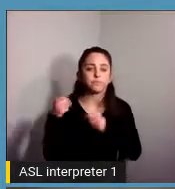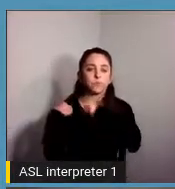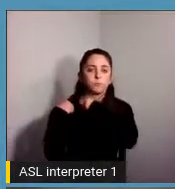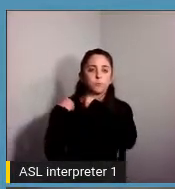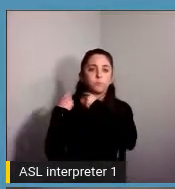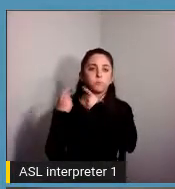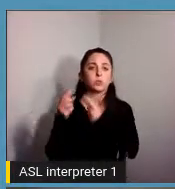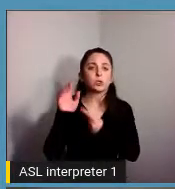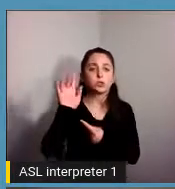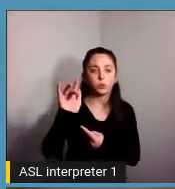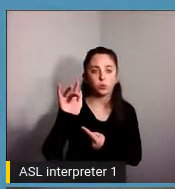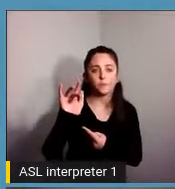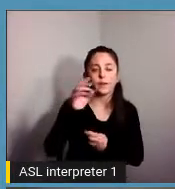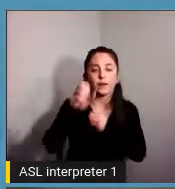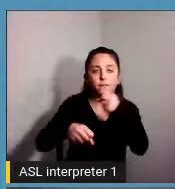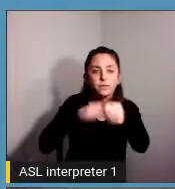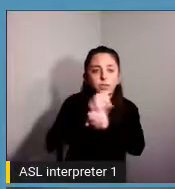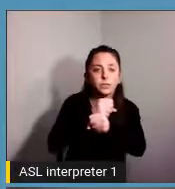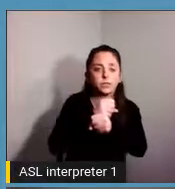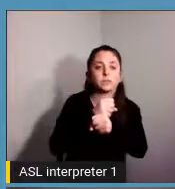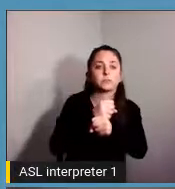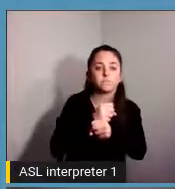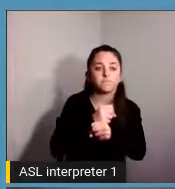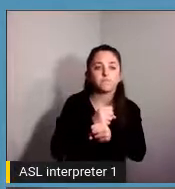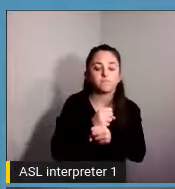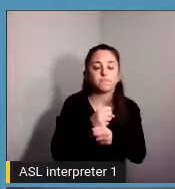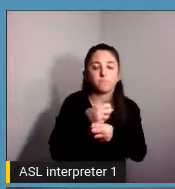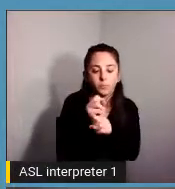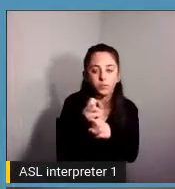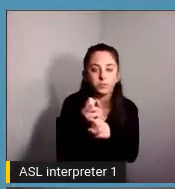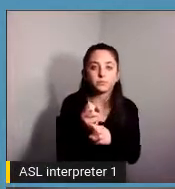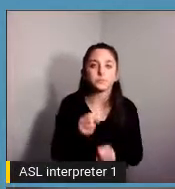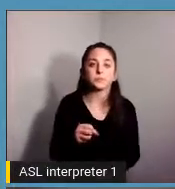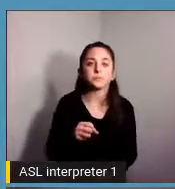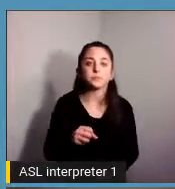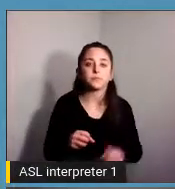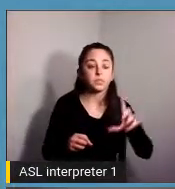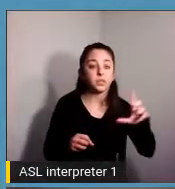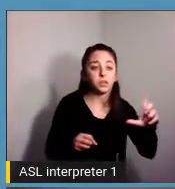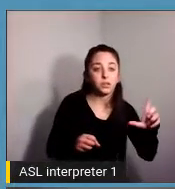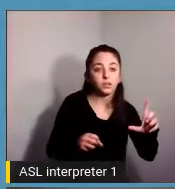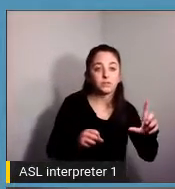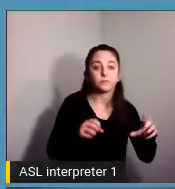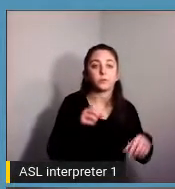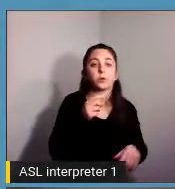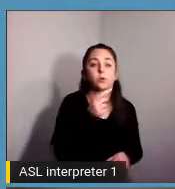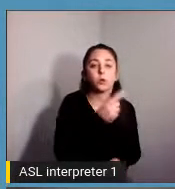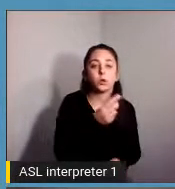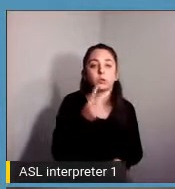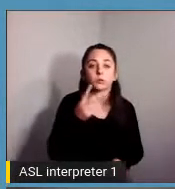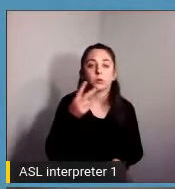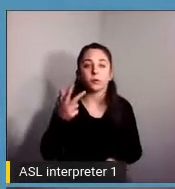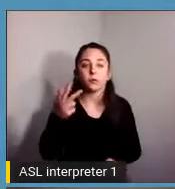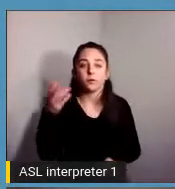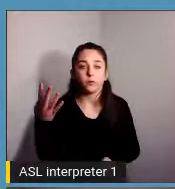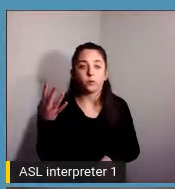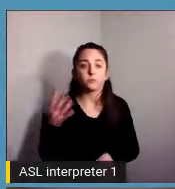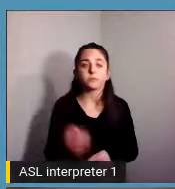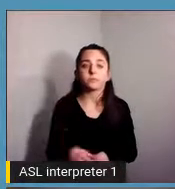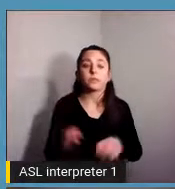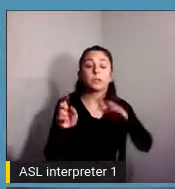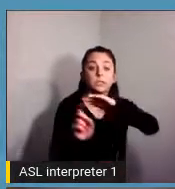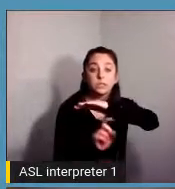22 to 25 years. The one on the far left is the Matisse back 1, then 2, then 3, then 4. And we scanned all of